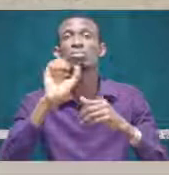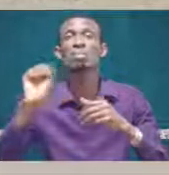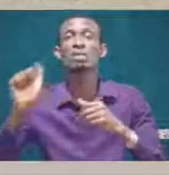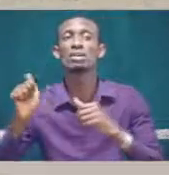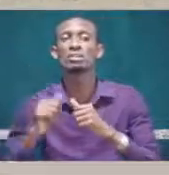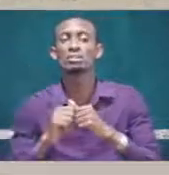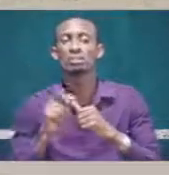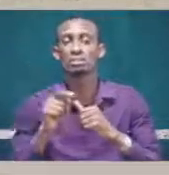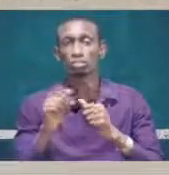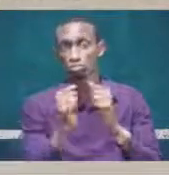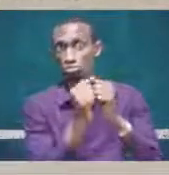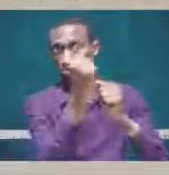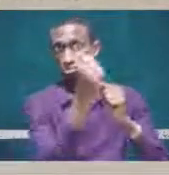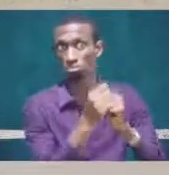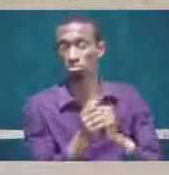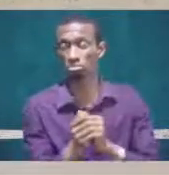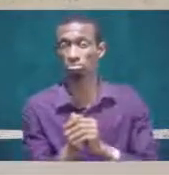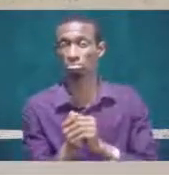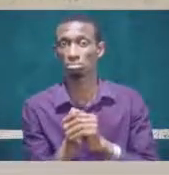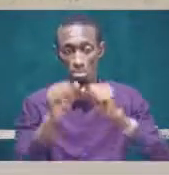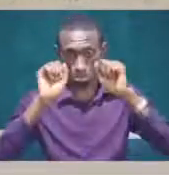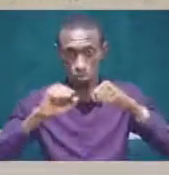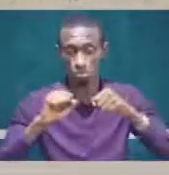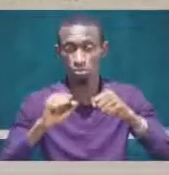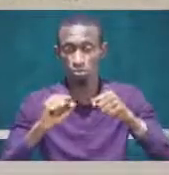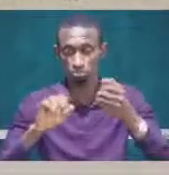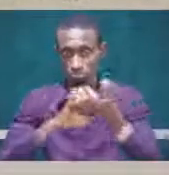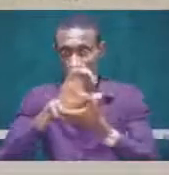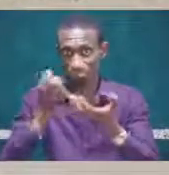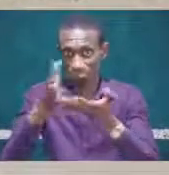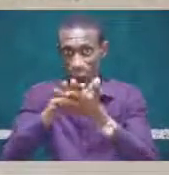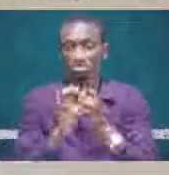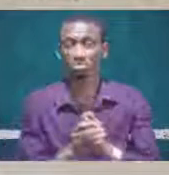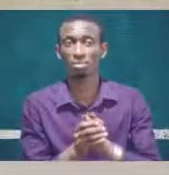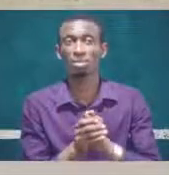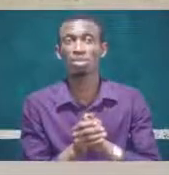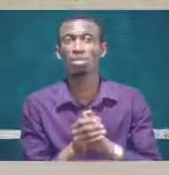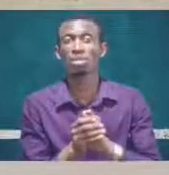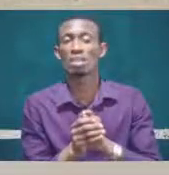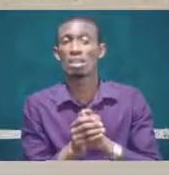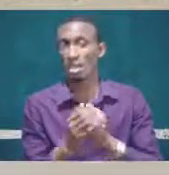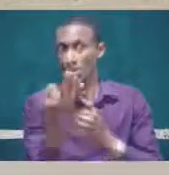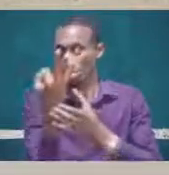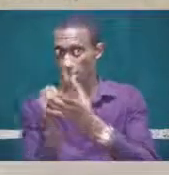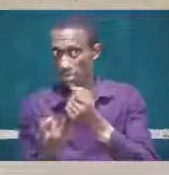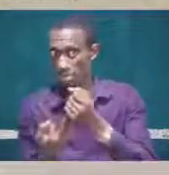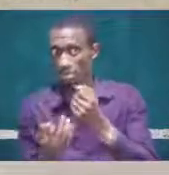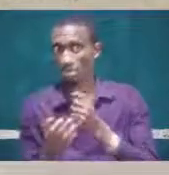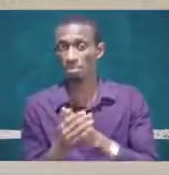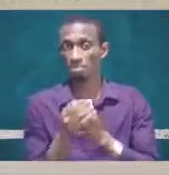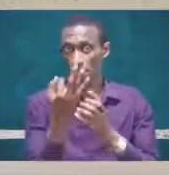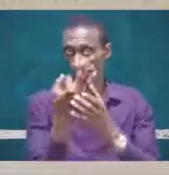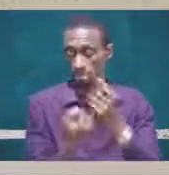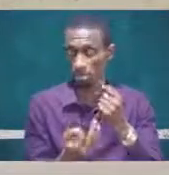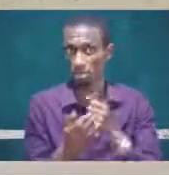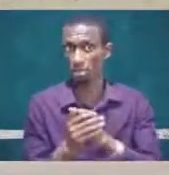that we have 4 to the power 2 possible combinations. Then a 3-base code, which we now call a